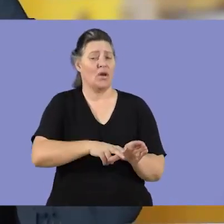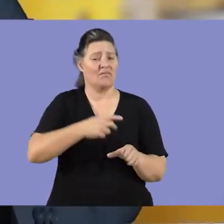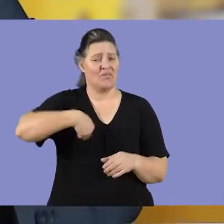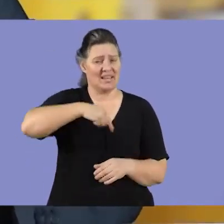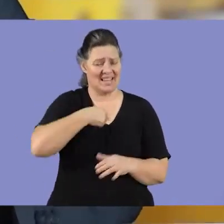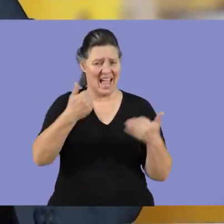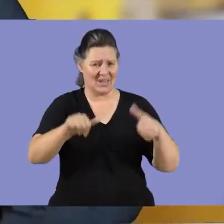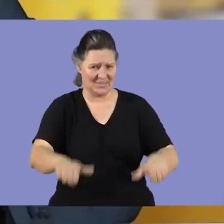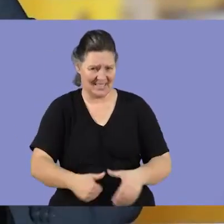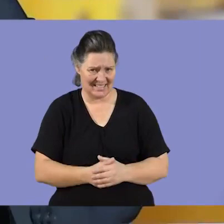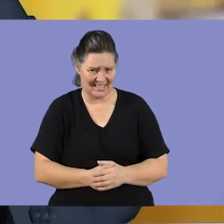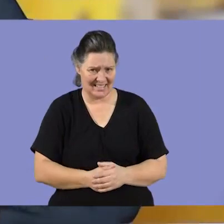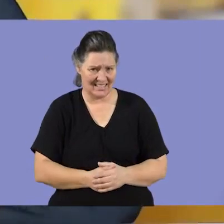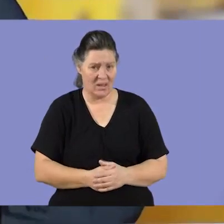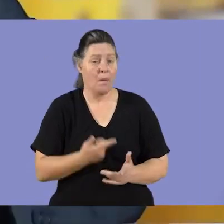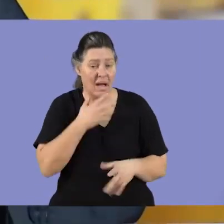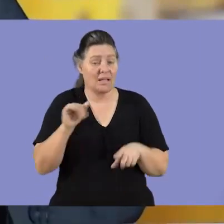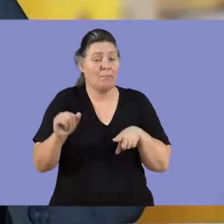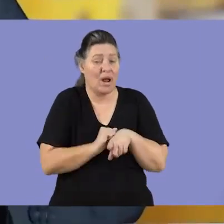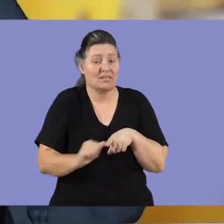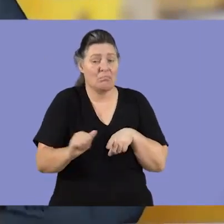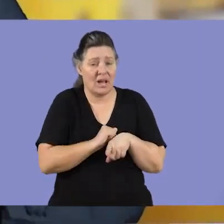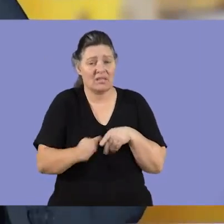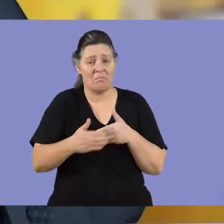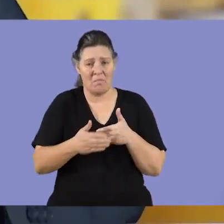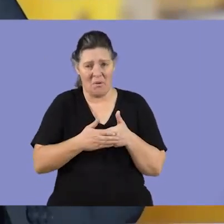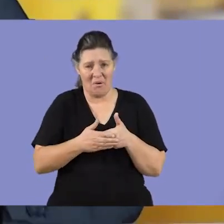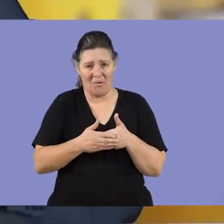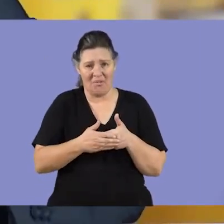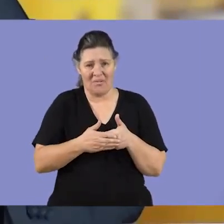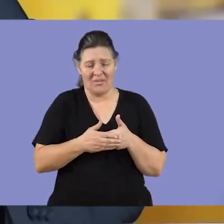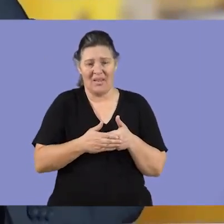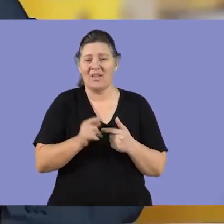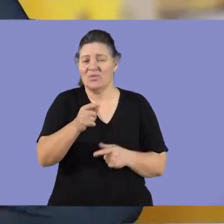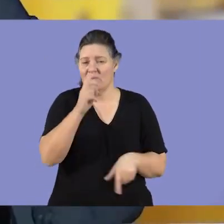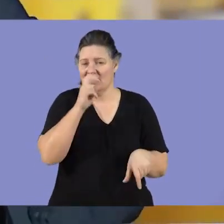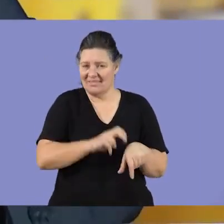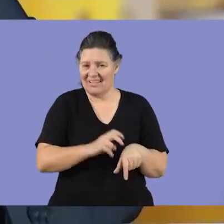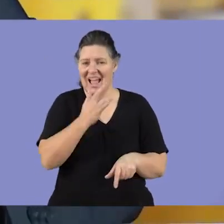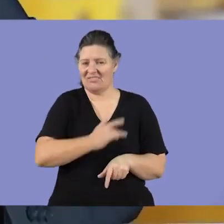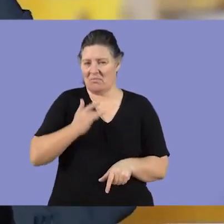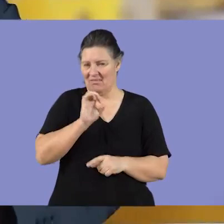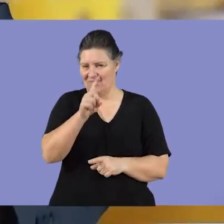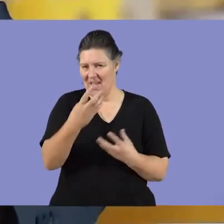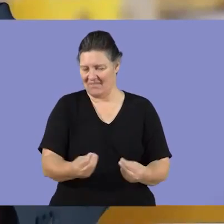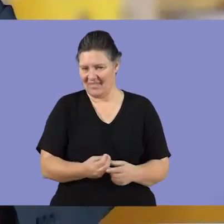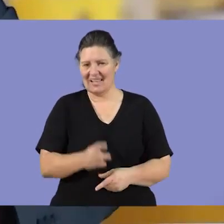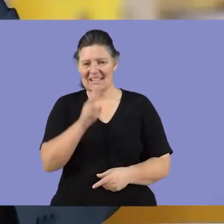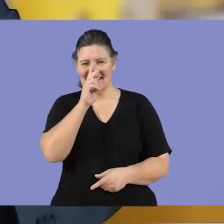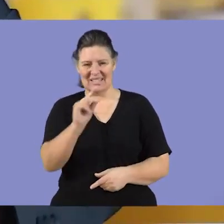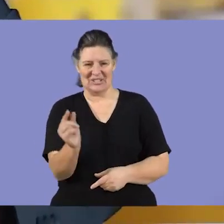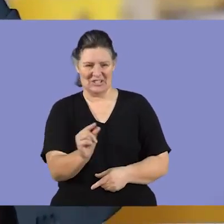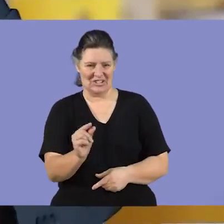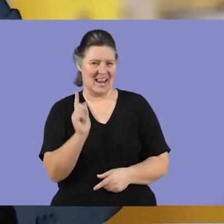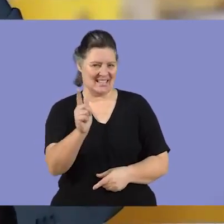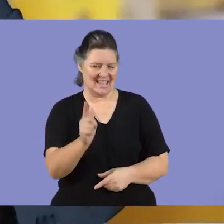today's accounting class. And remember, you need to keep practicing. You need to keep working hard. Above all, you are a champion. Thank you. Hope to see you